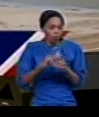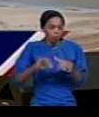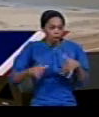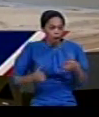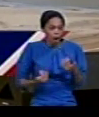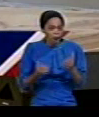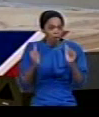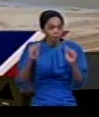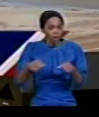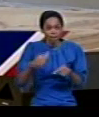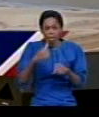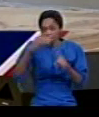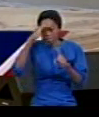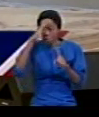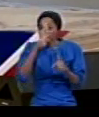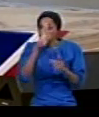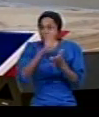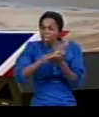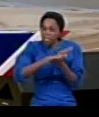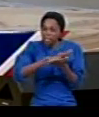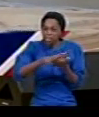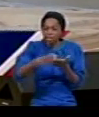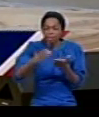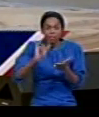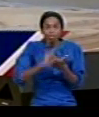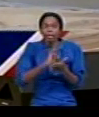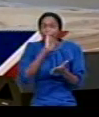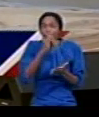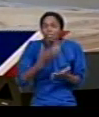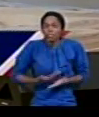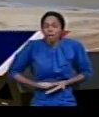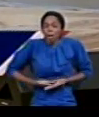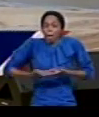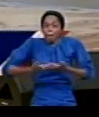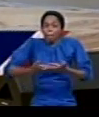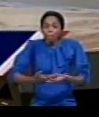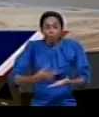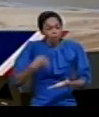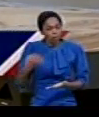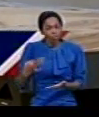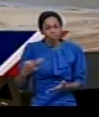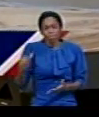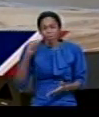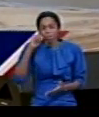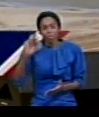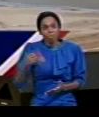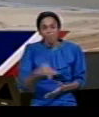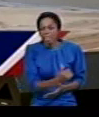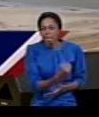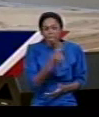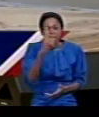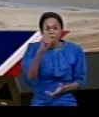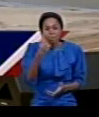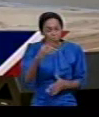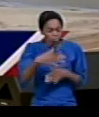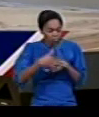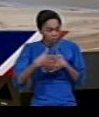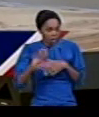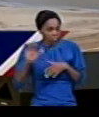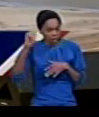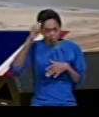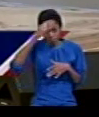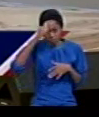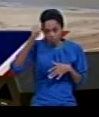he be clean that is born of a woman? Anyone after Adam,